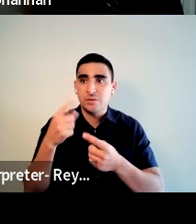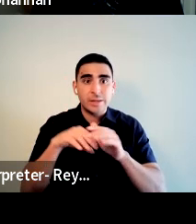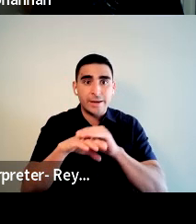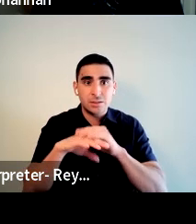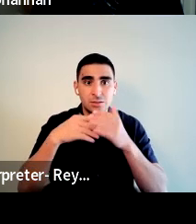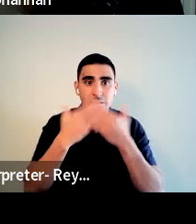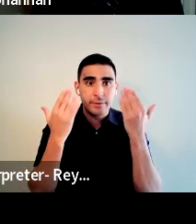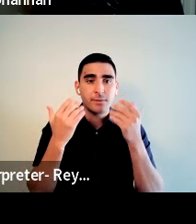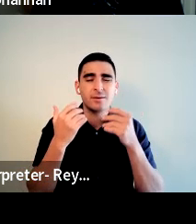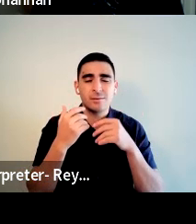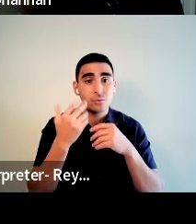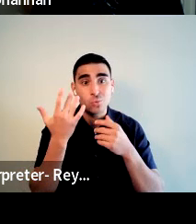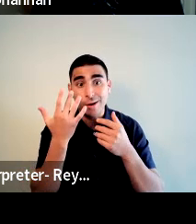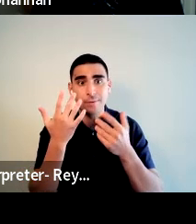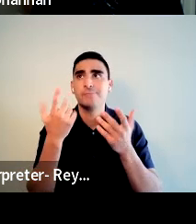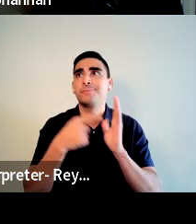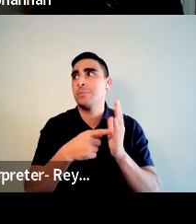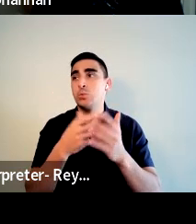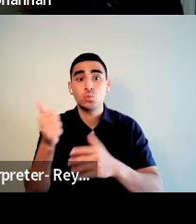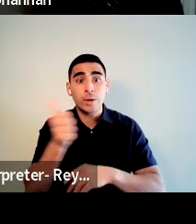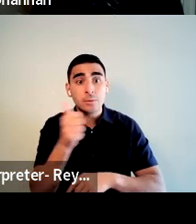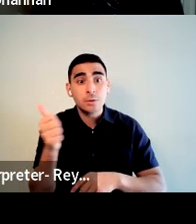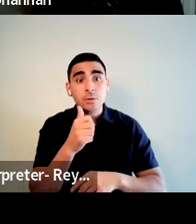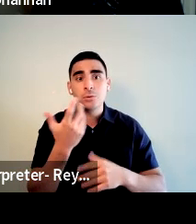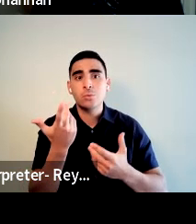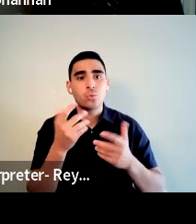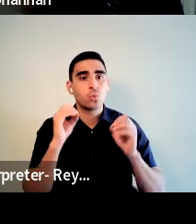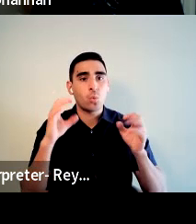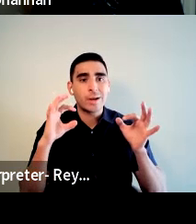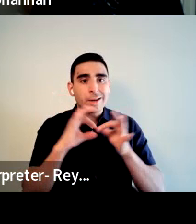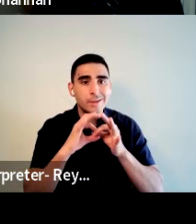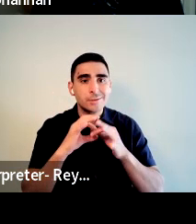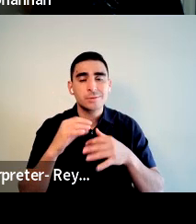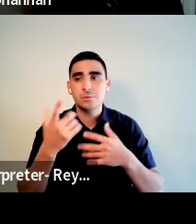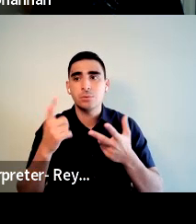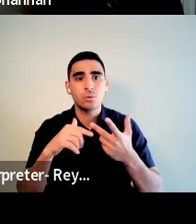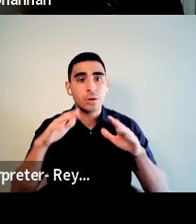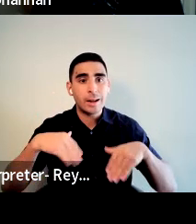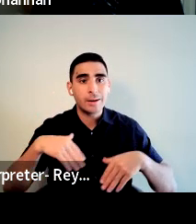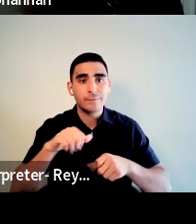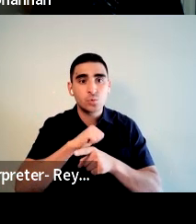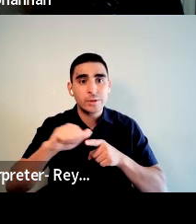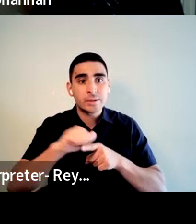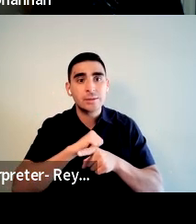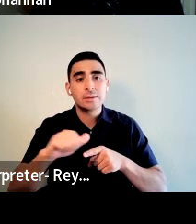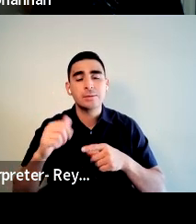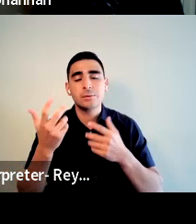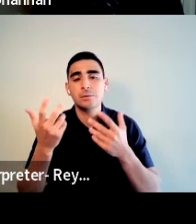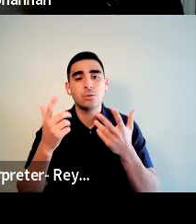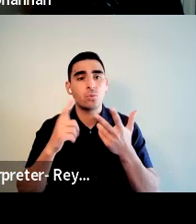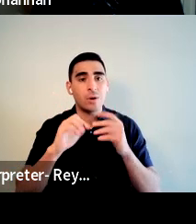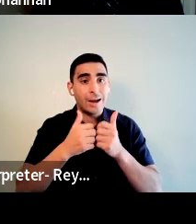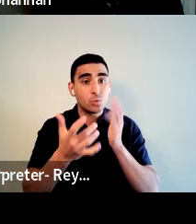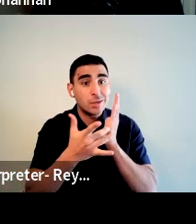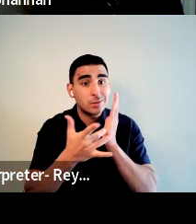of transportation needs or lack of connection issues or lack of training on how to use the technology